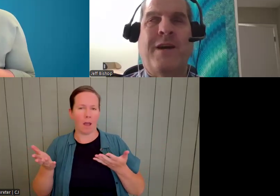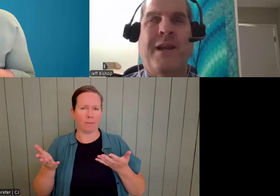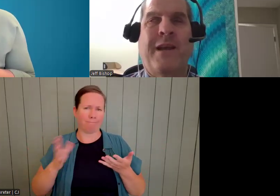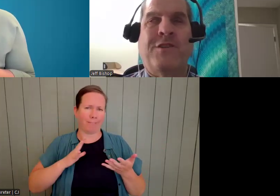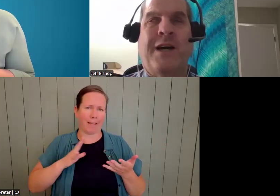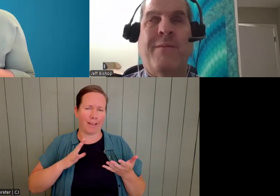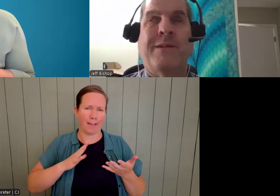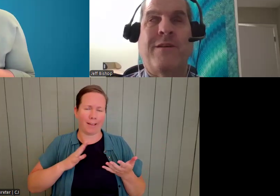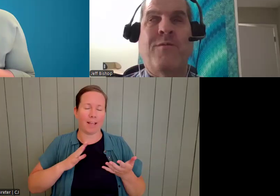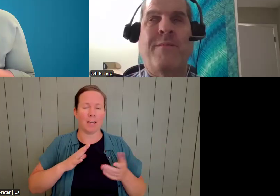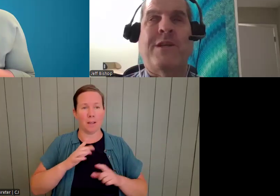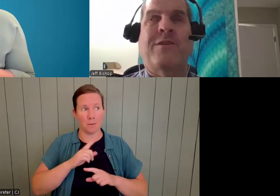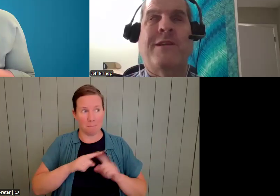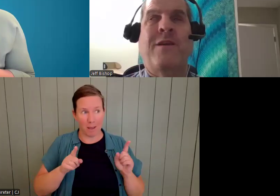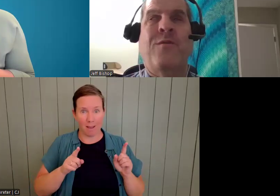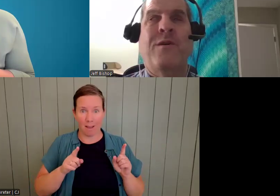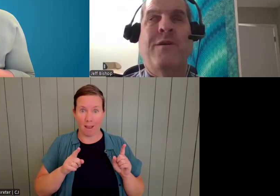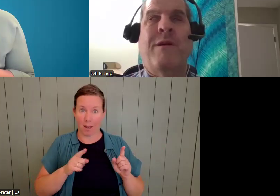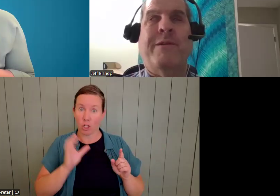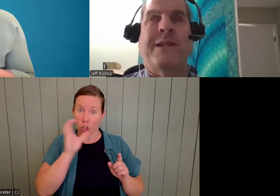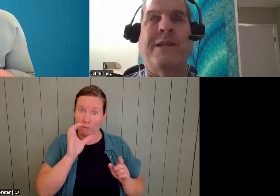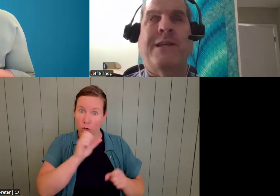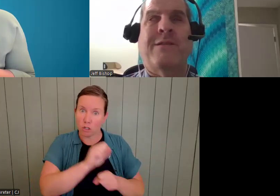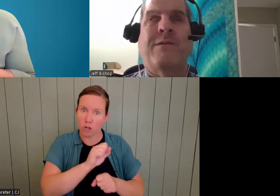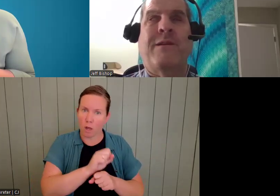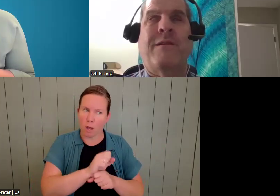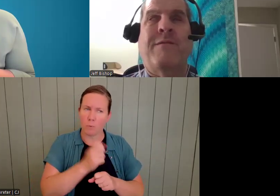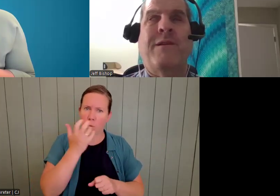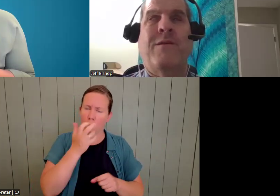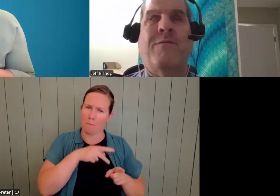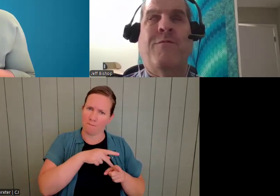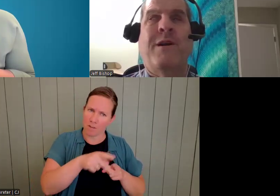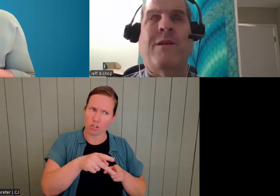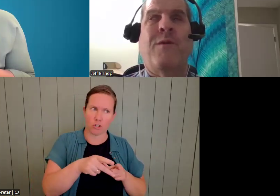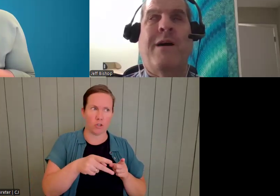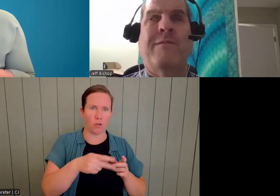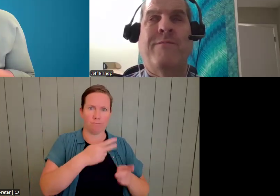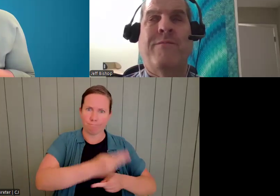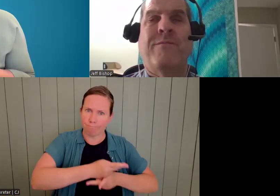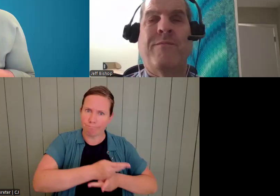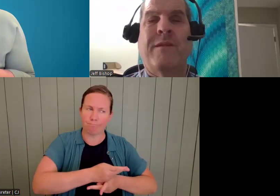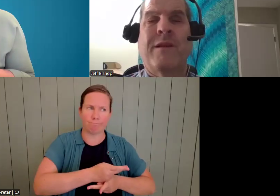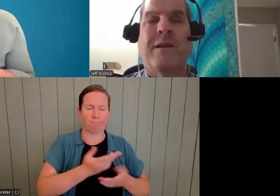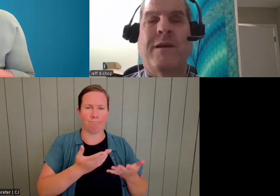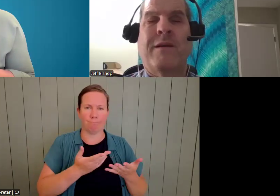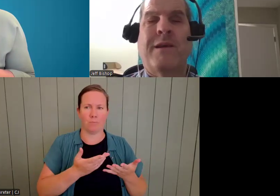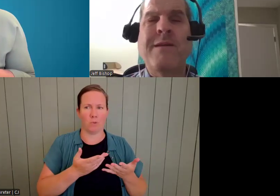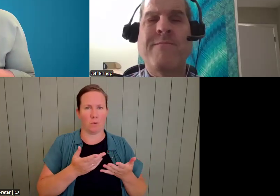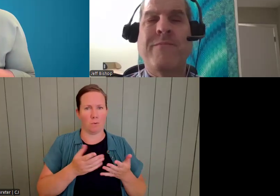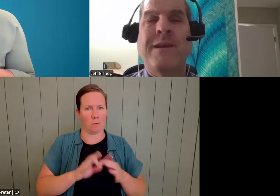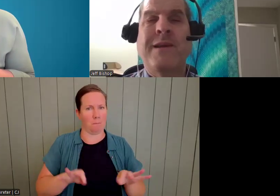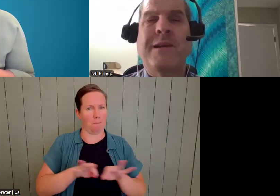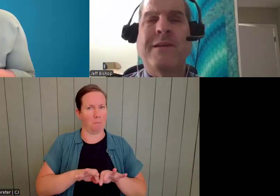to try to get a job. And so you want to make sure that you represent these things, really well.